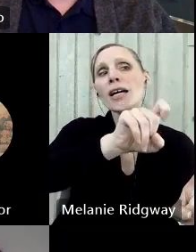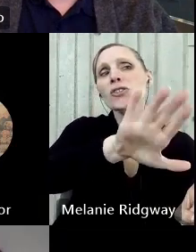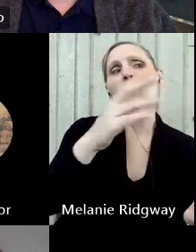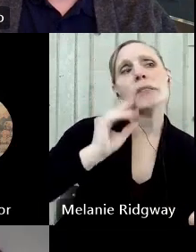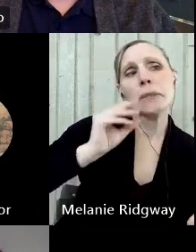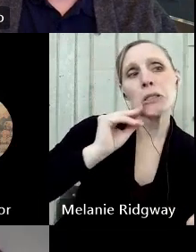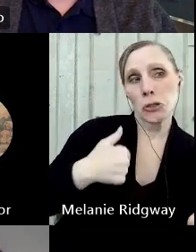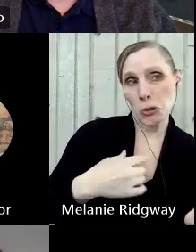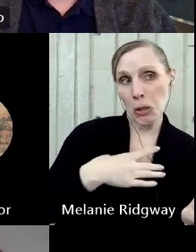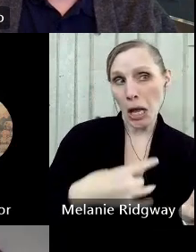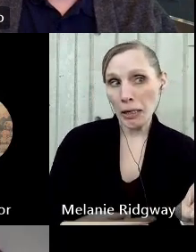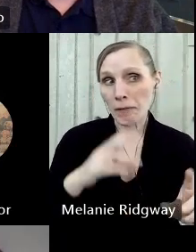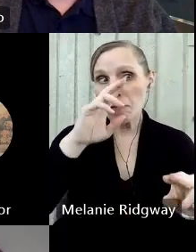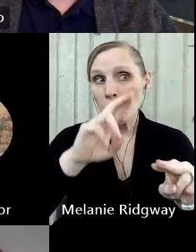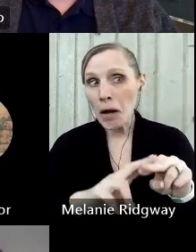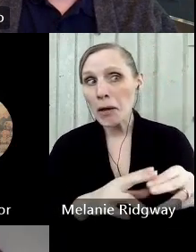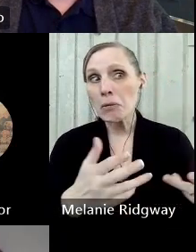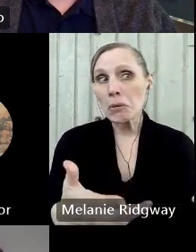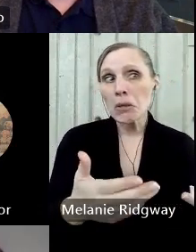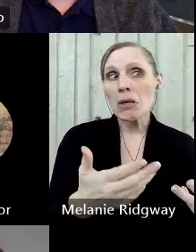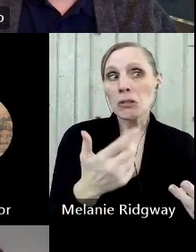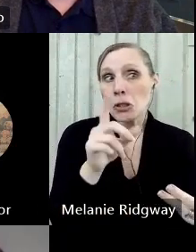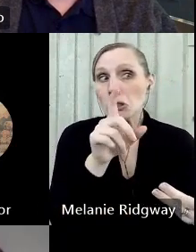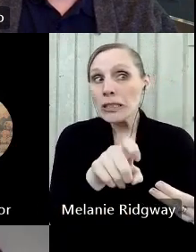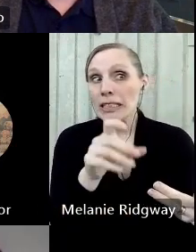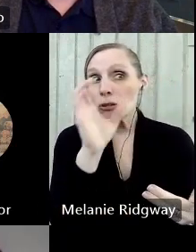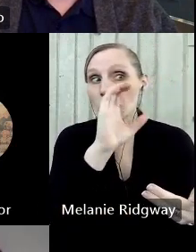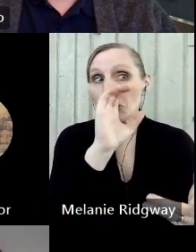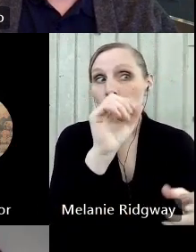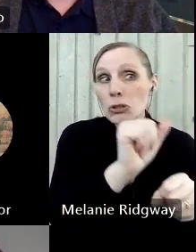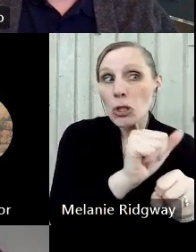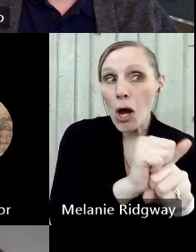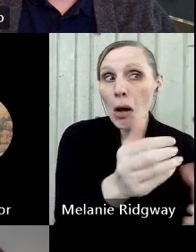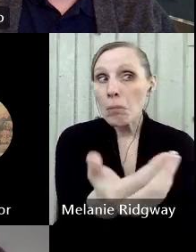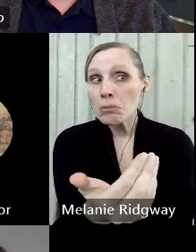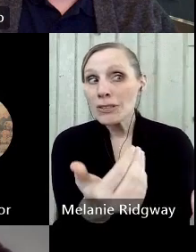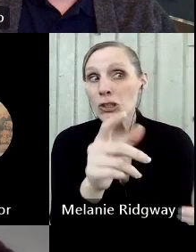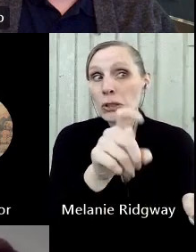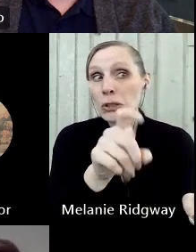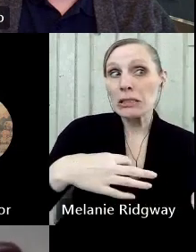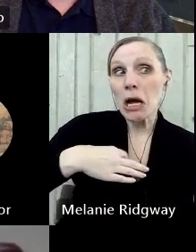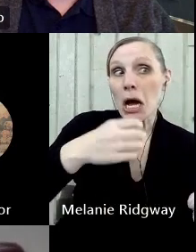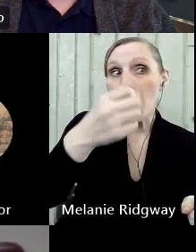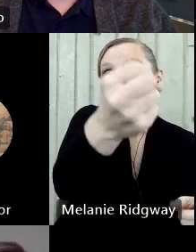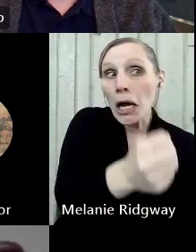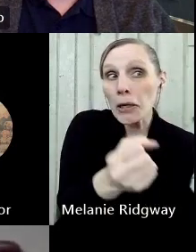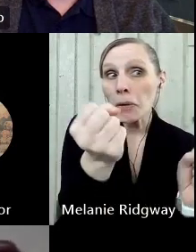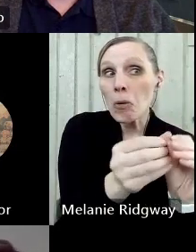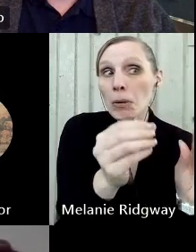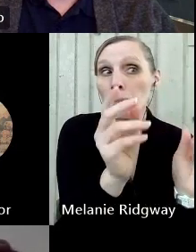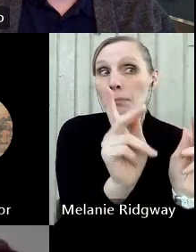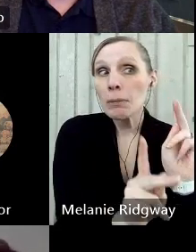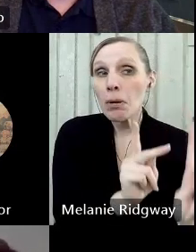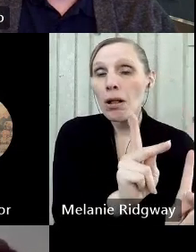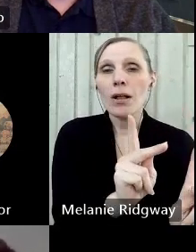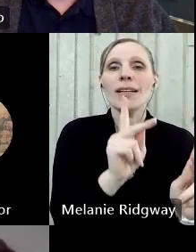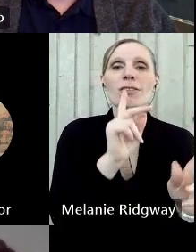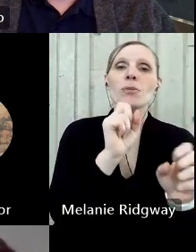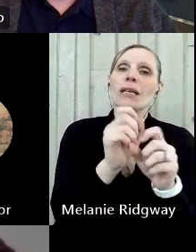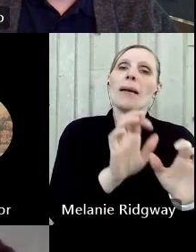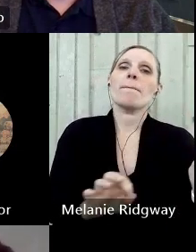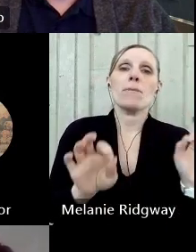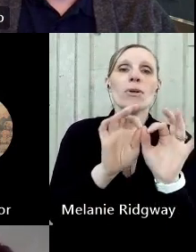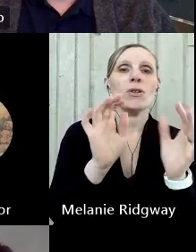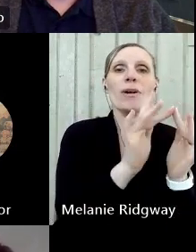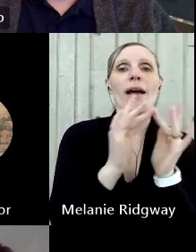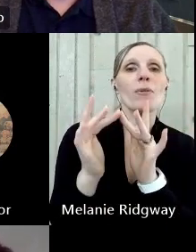first job, I think it was done through nepotism. Somebody that you know, somebody that knew each other, everybody's first job, or at least the worst case, your second job was